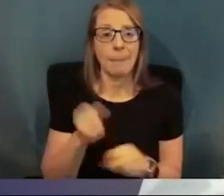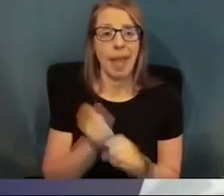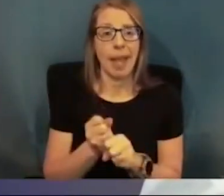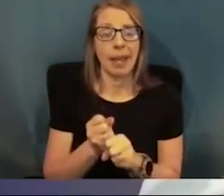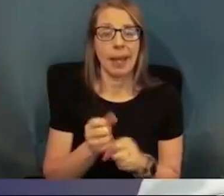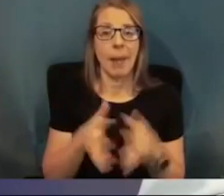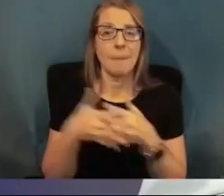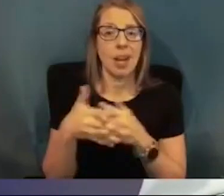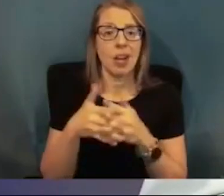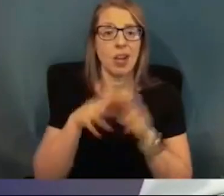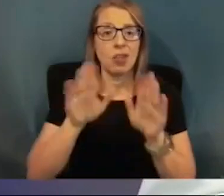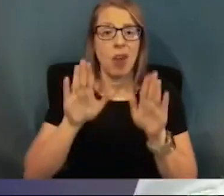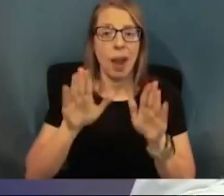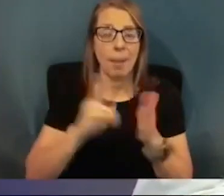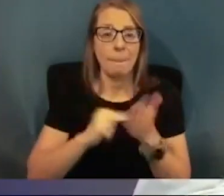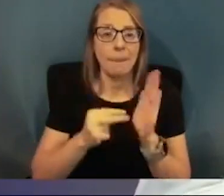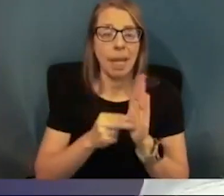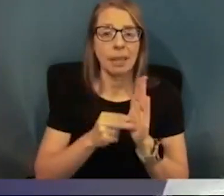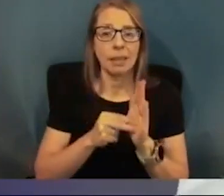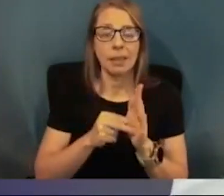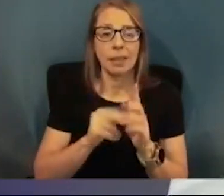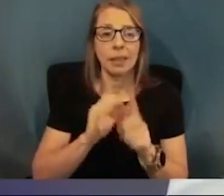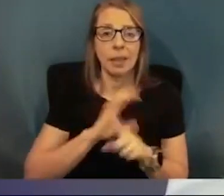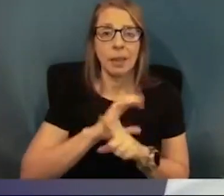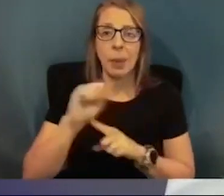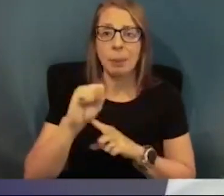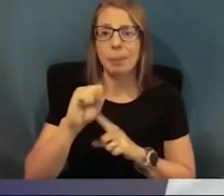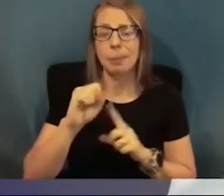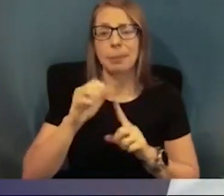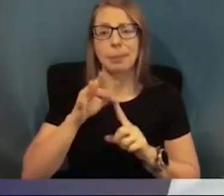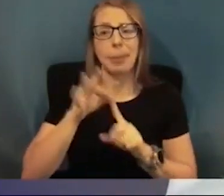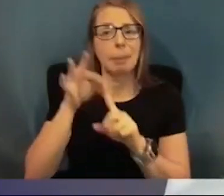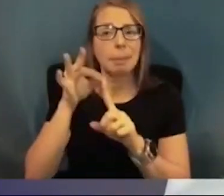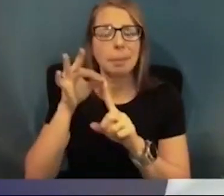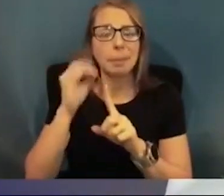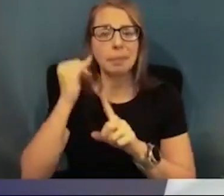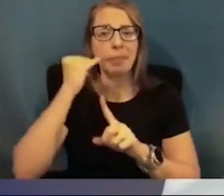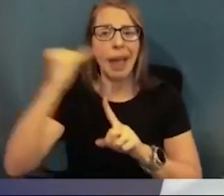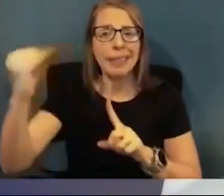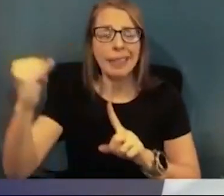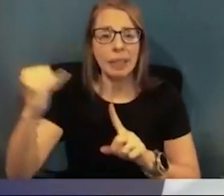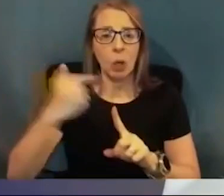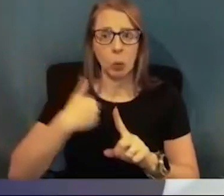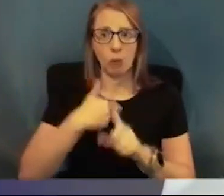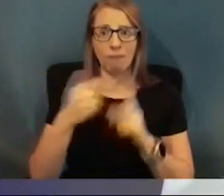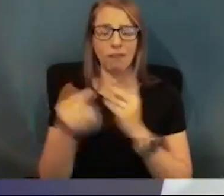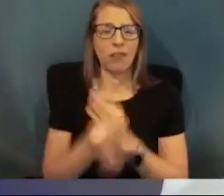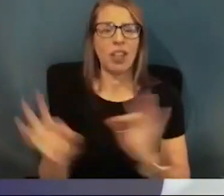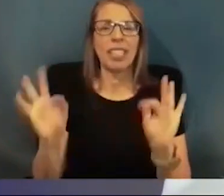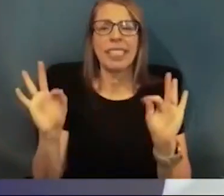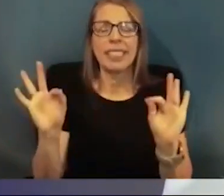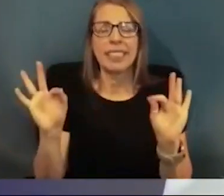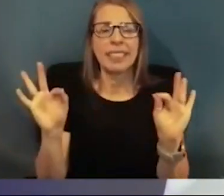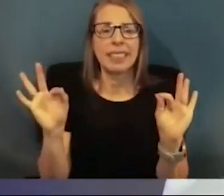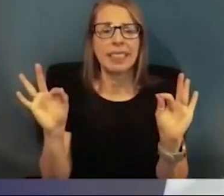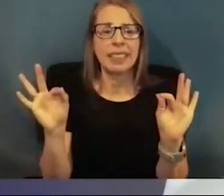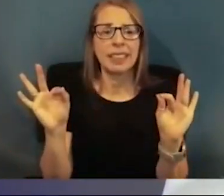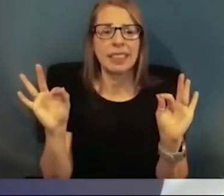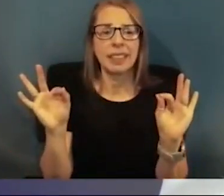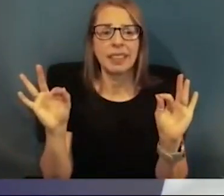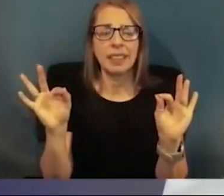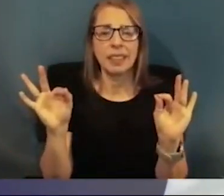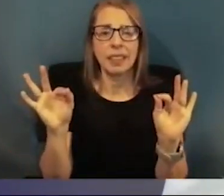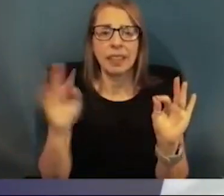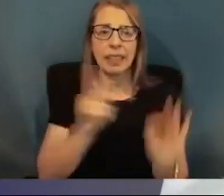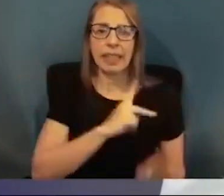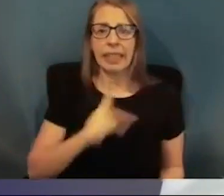American exceptionalism, and the idea that we're free and we shouldn't have King George